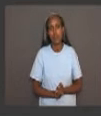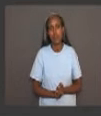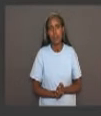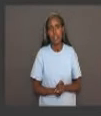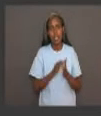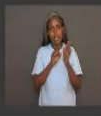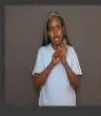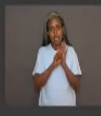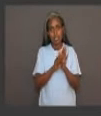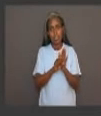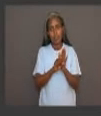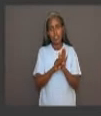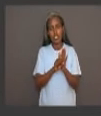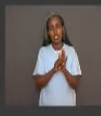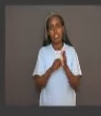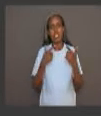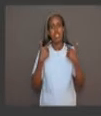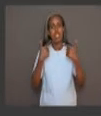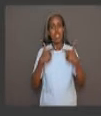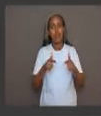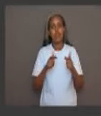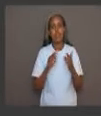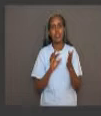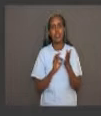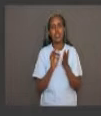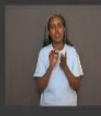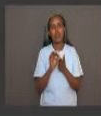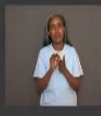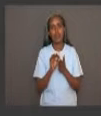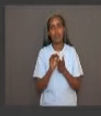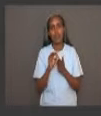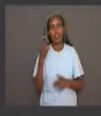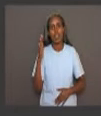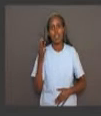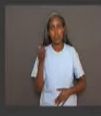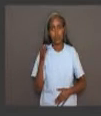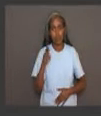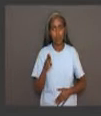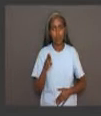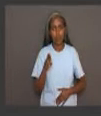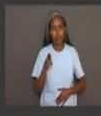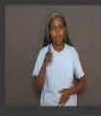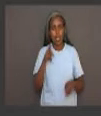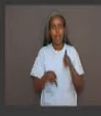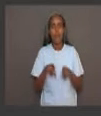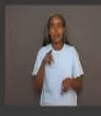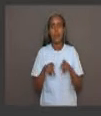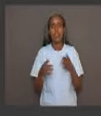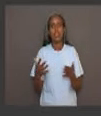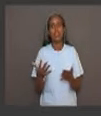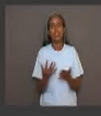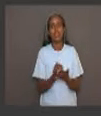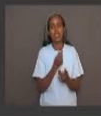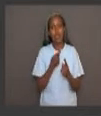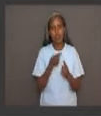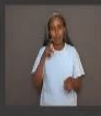A sample is a limited number of items or people taken